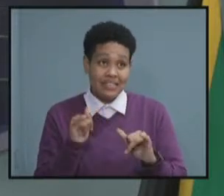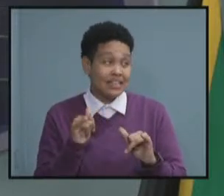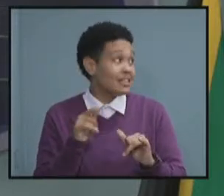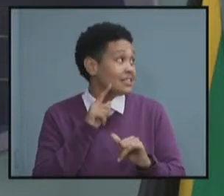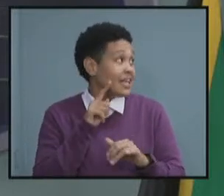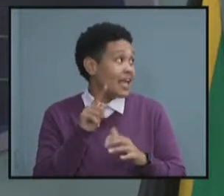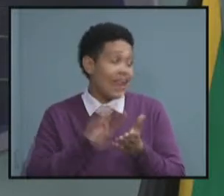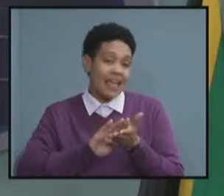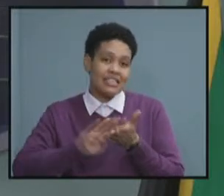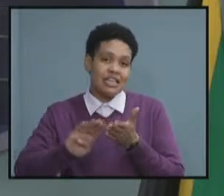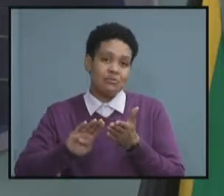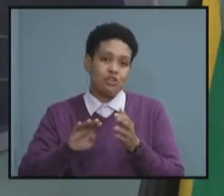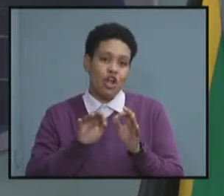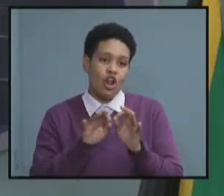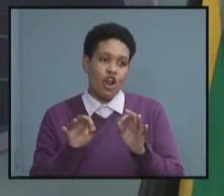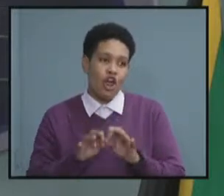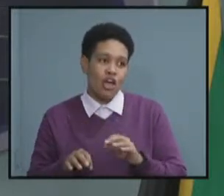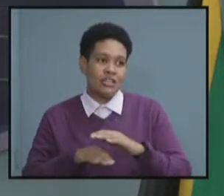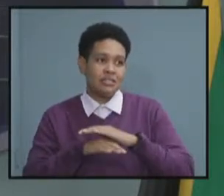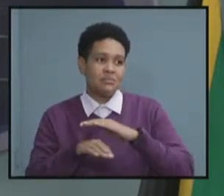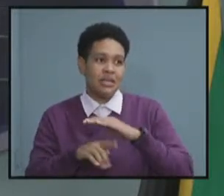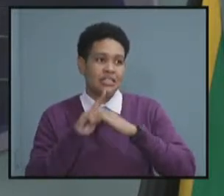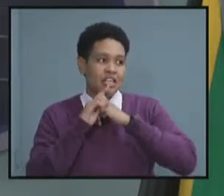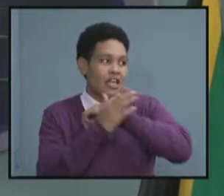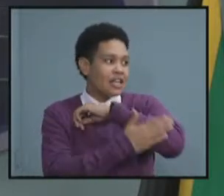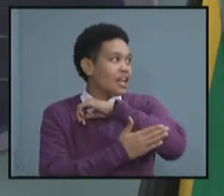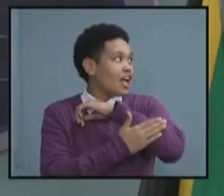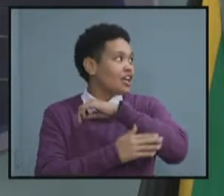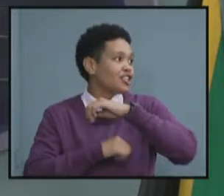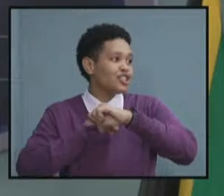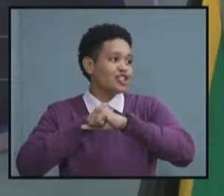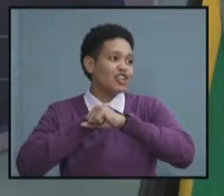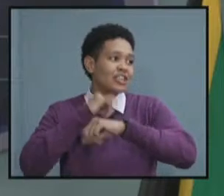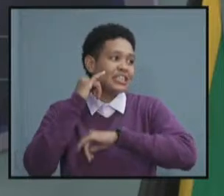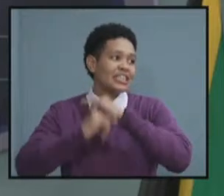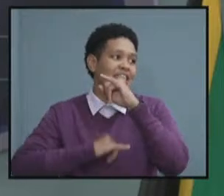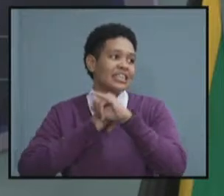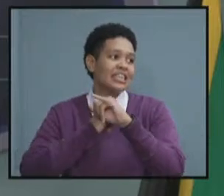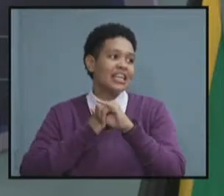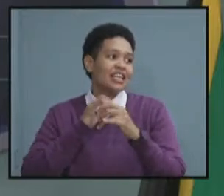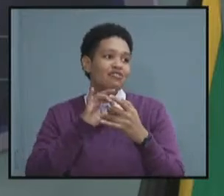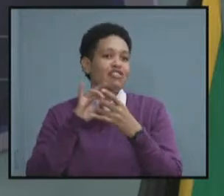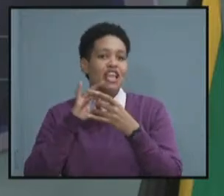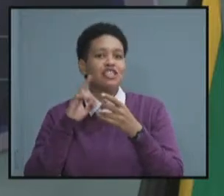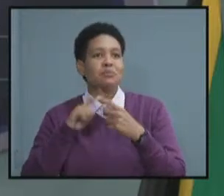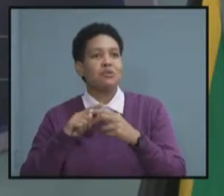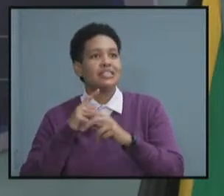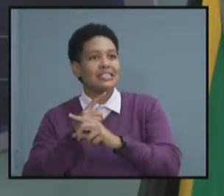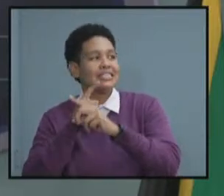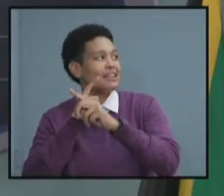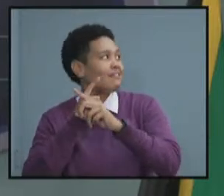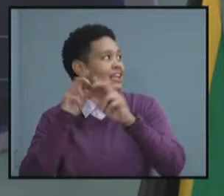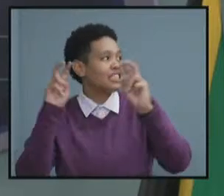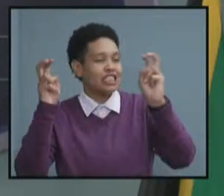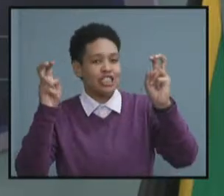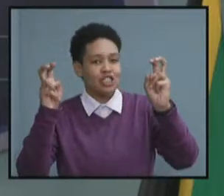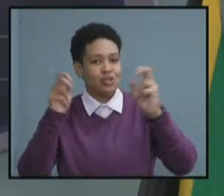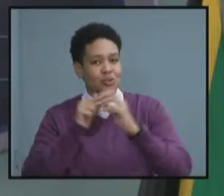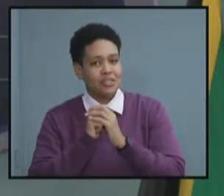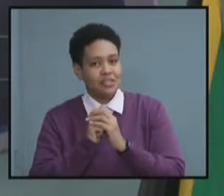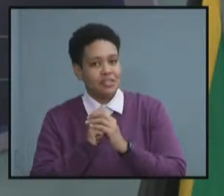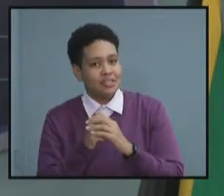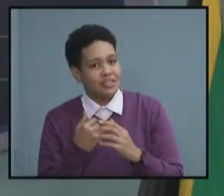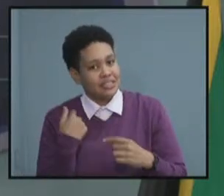exemption clause based on national security, international relations, and defense issues. Again, since